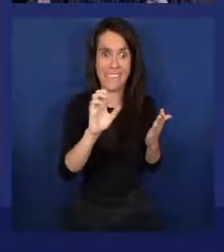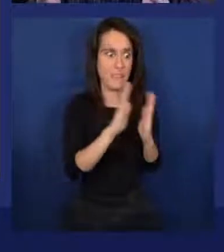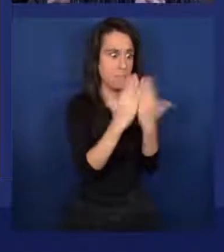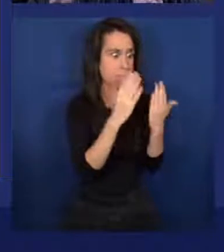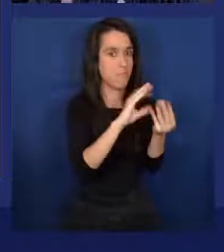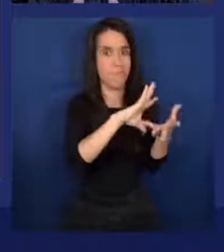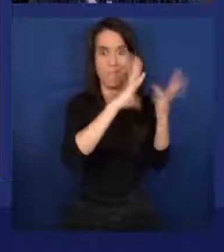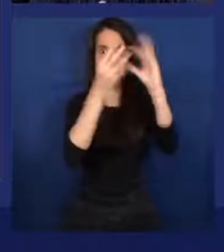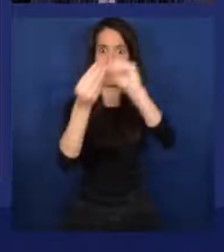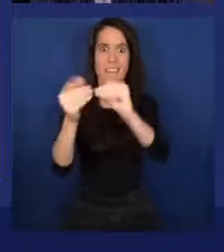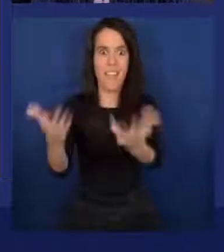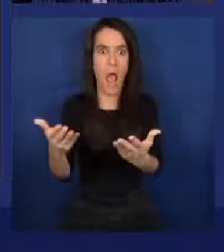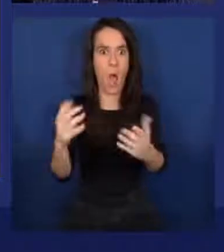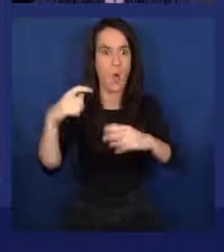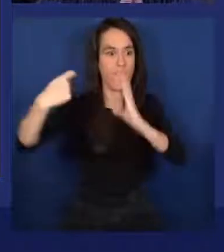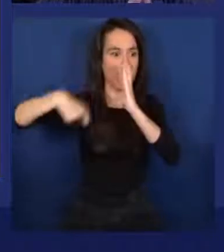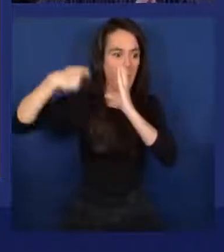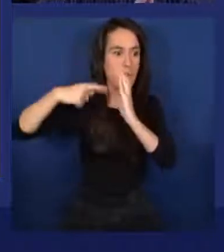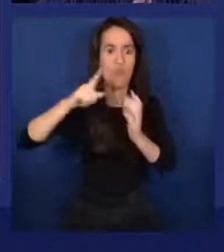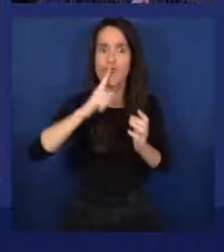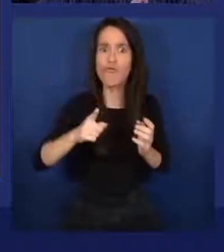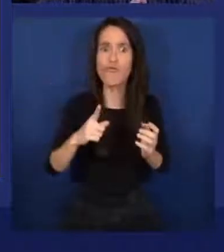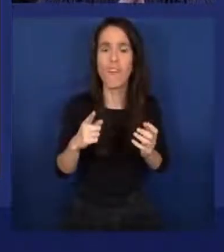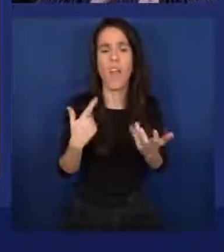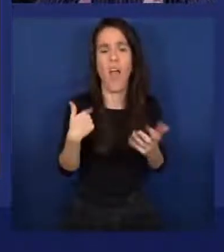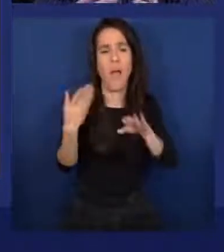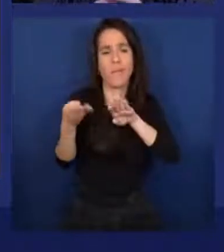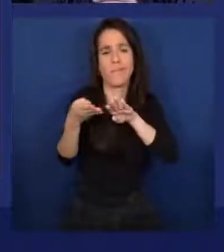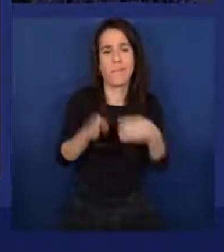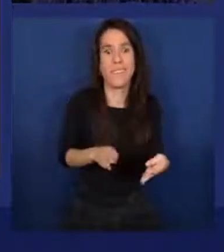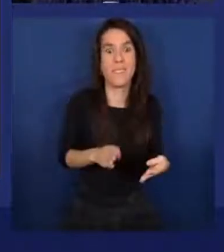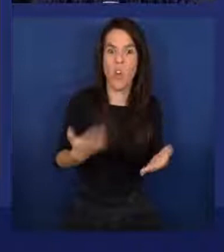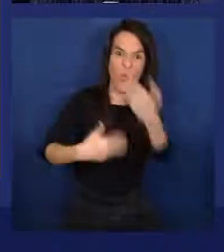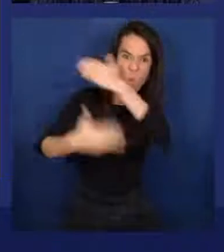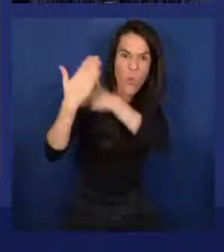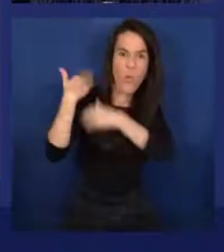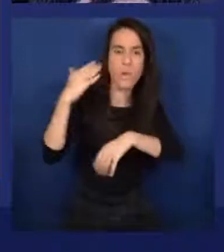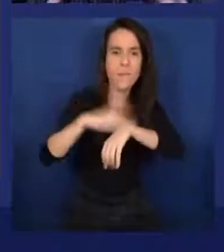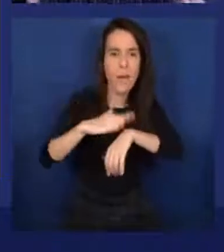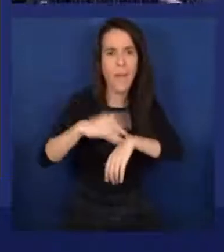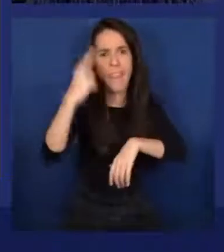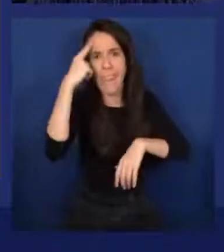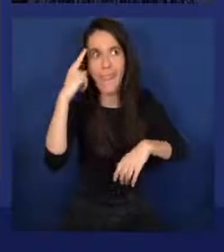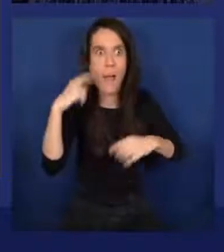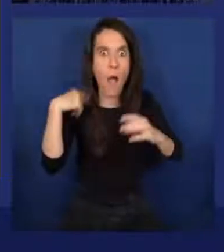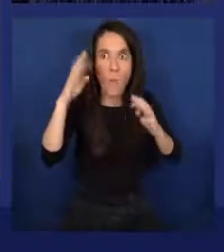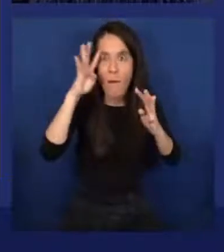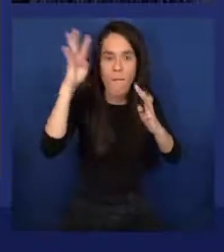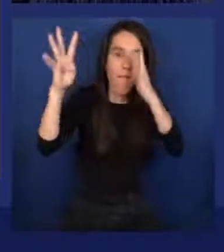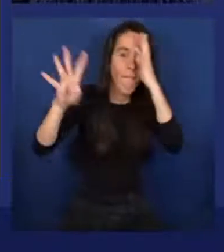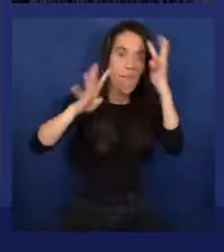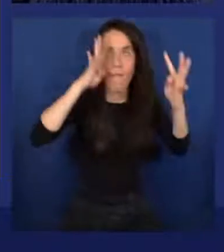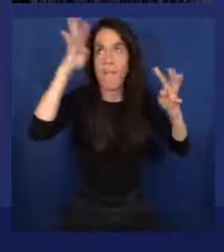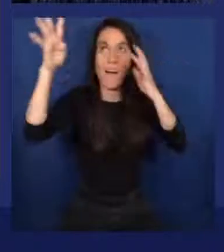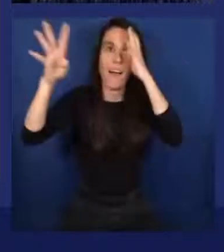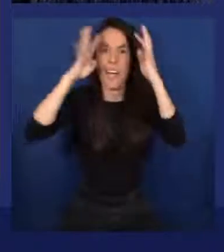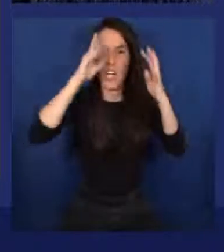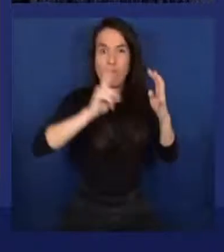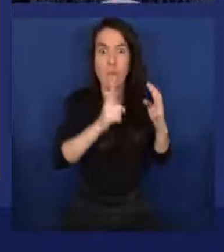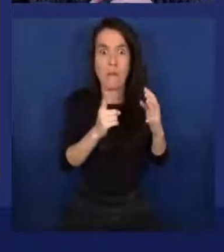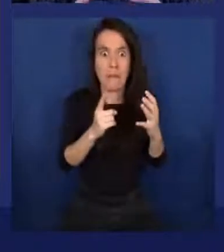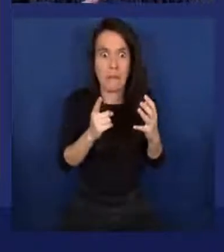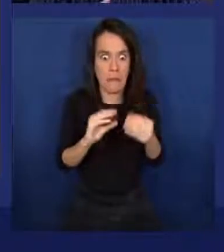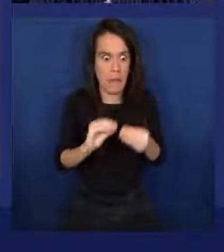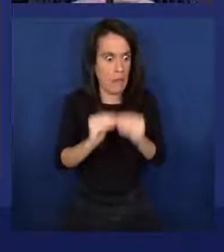but by that time, he had already written about geostationary satellites a decade before they could be built. And